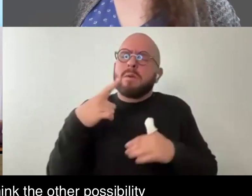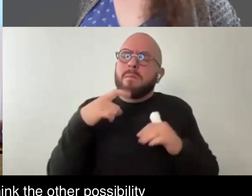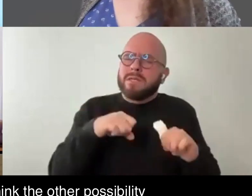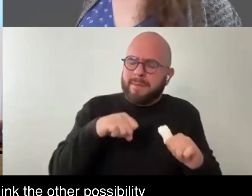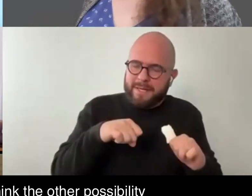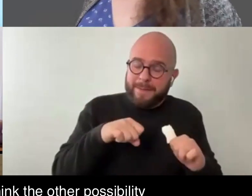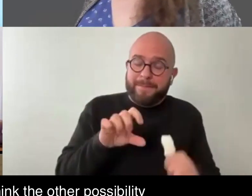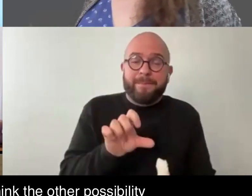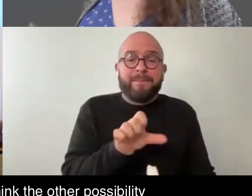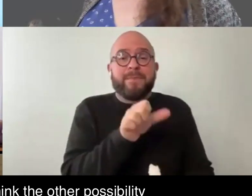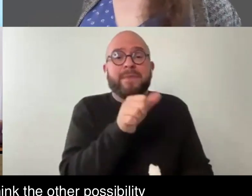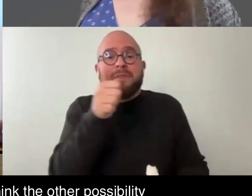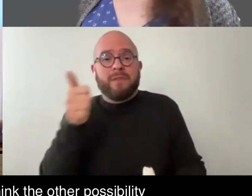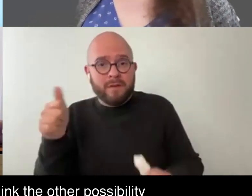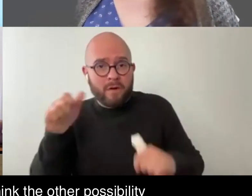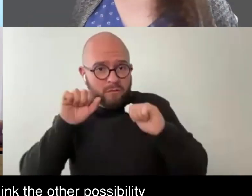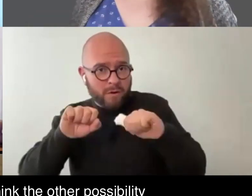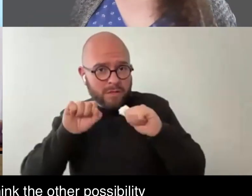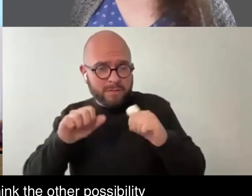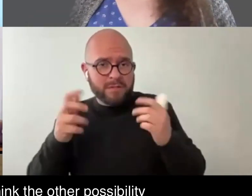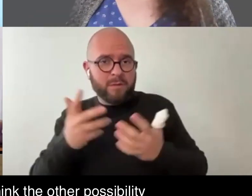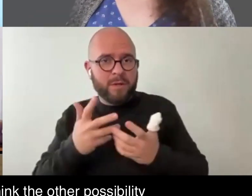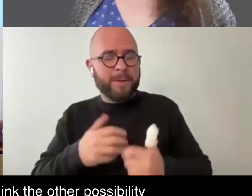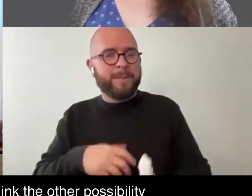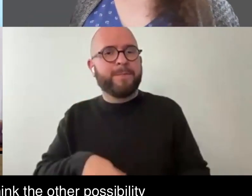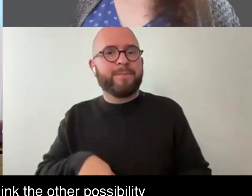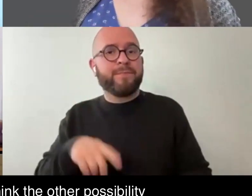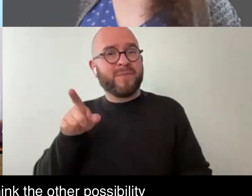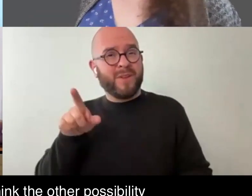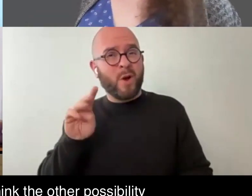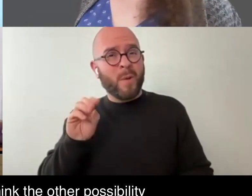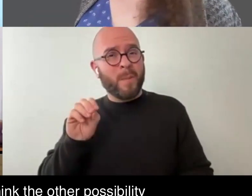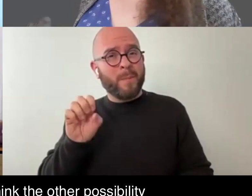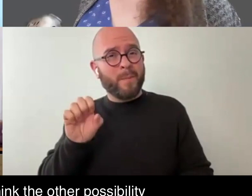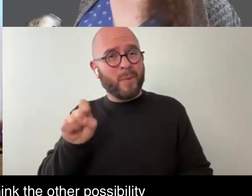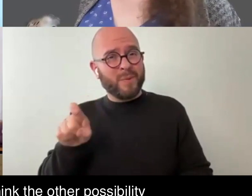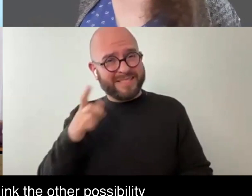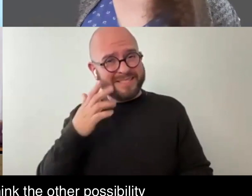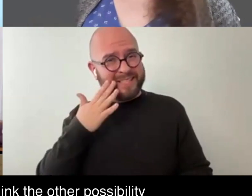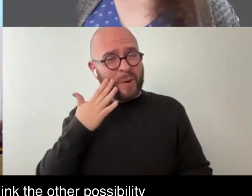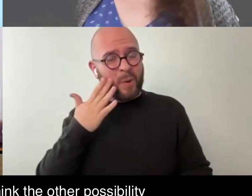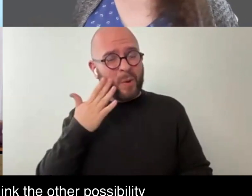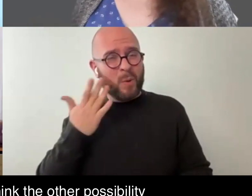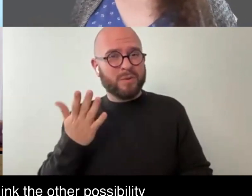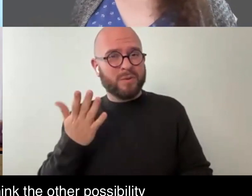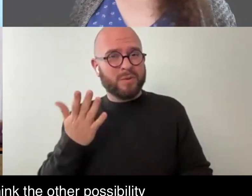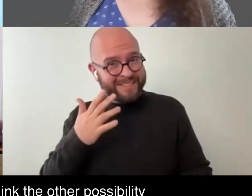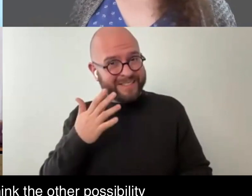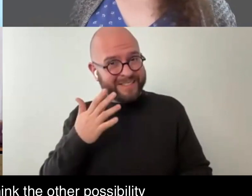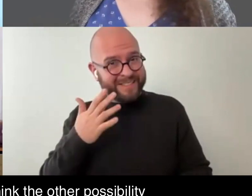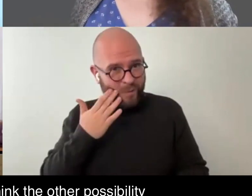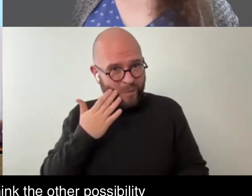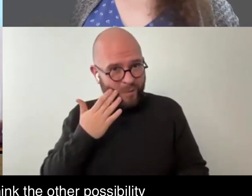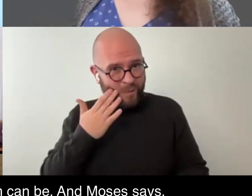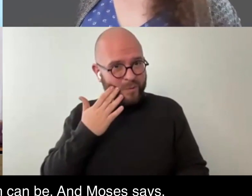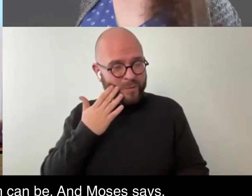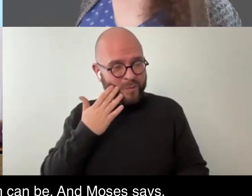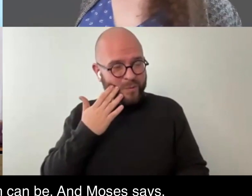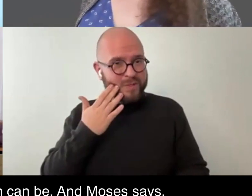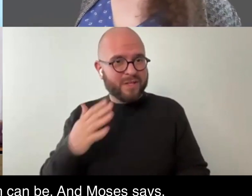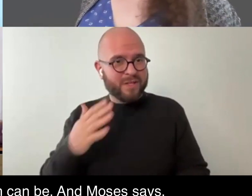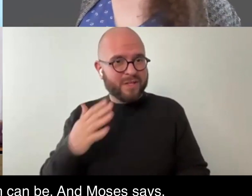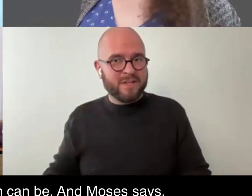possibility is Moses knows full well how harsh the judgments